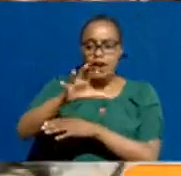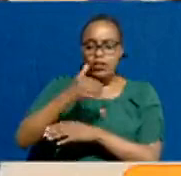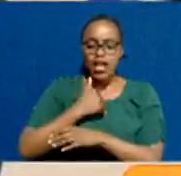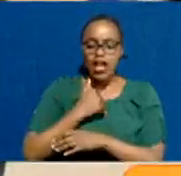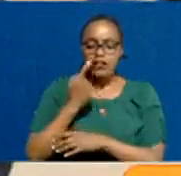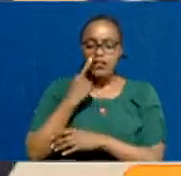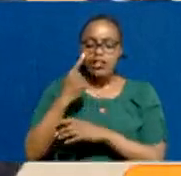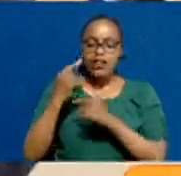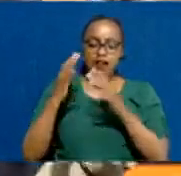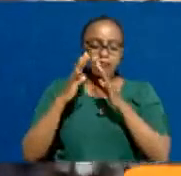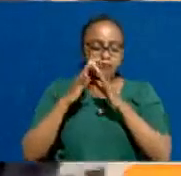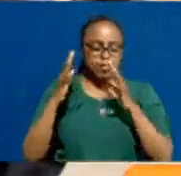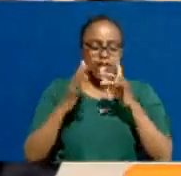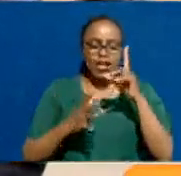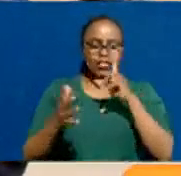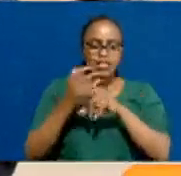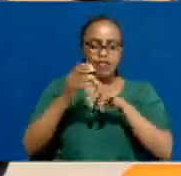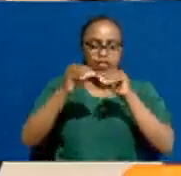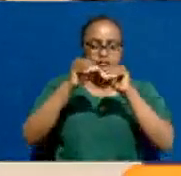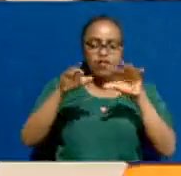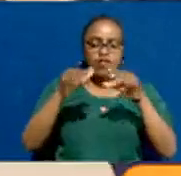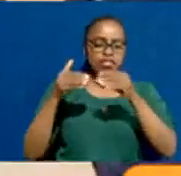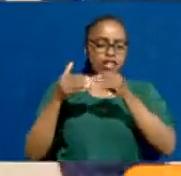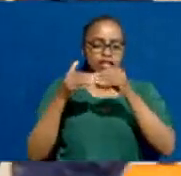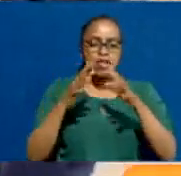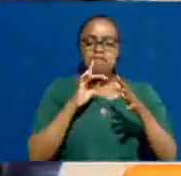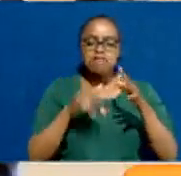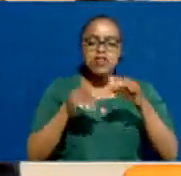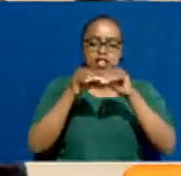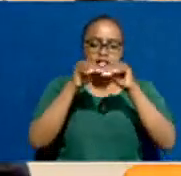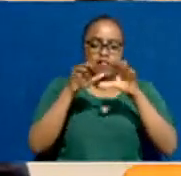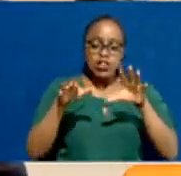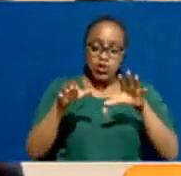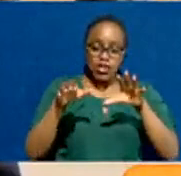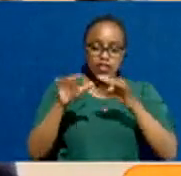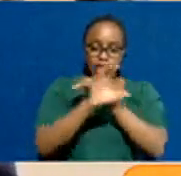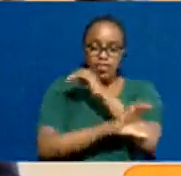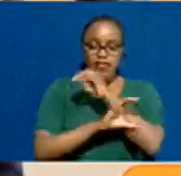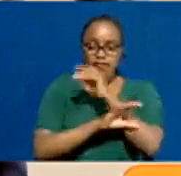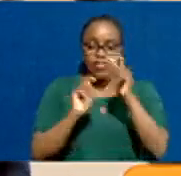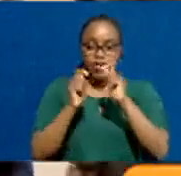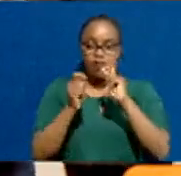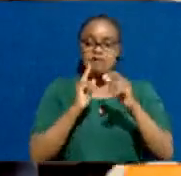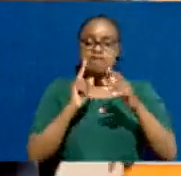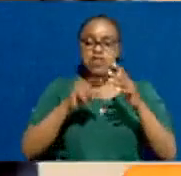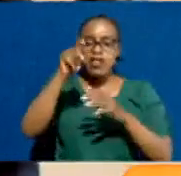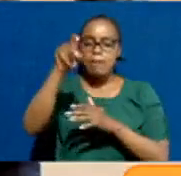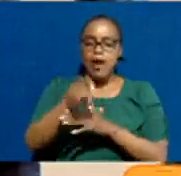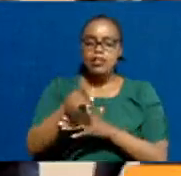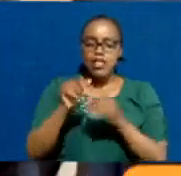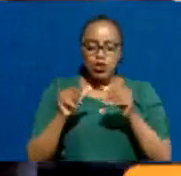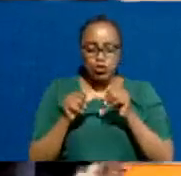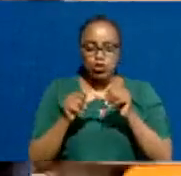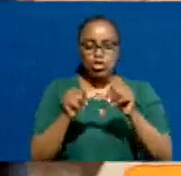seen as a big win for devolution, which the leaders insist has revolutionized the country, a revolution that they say must be